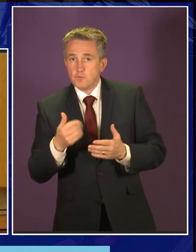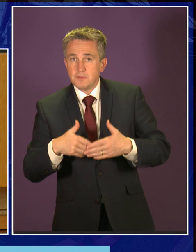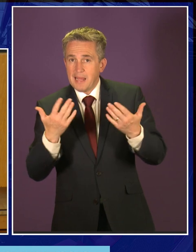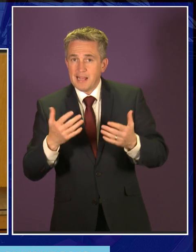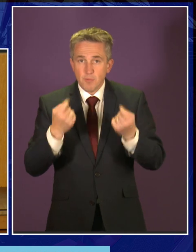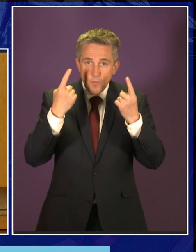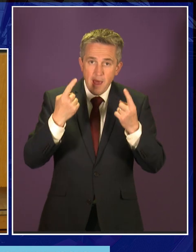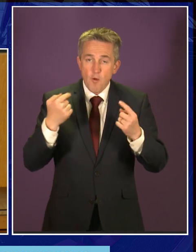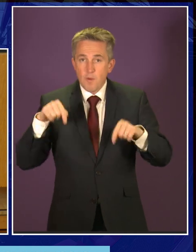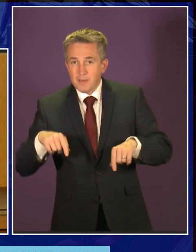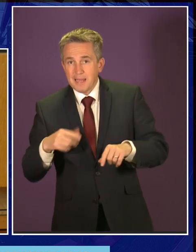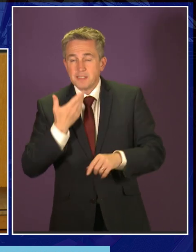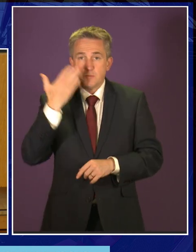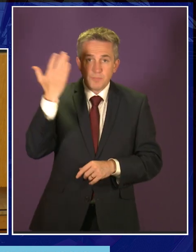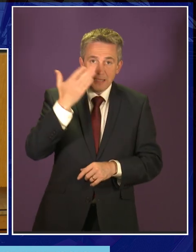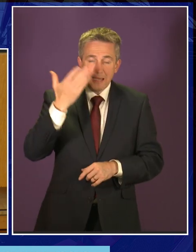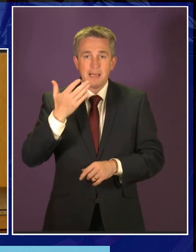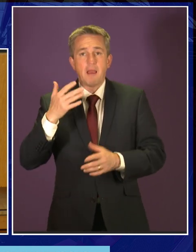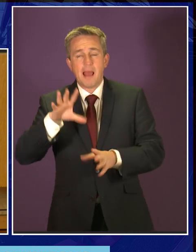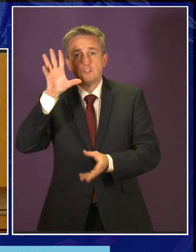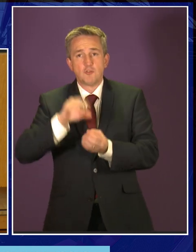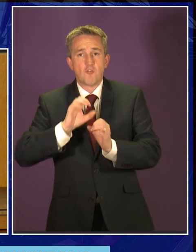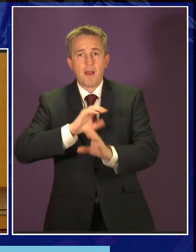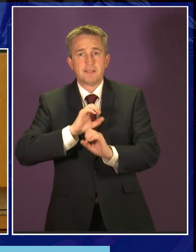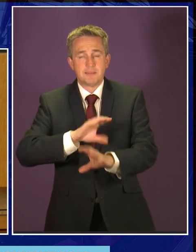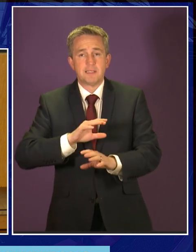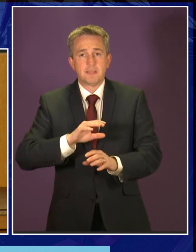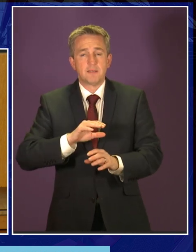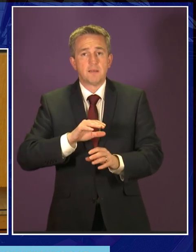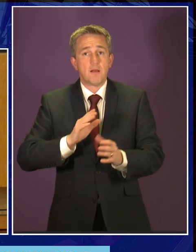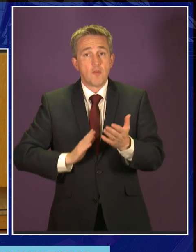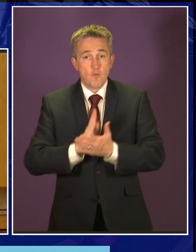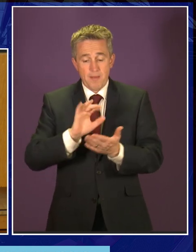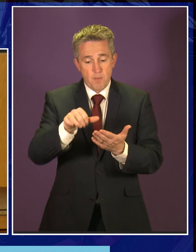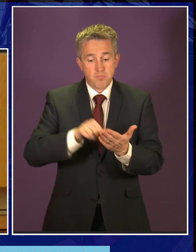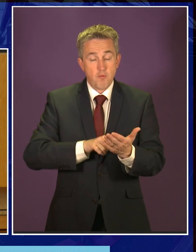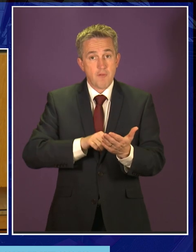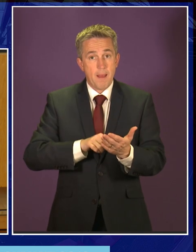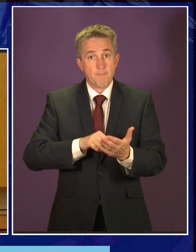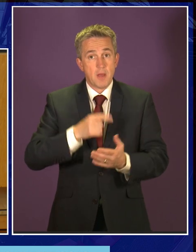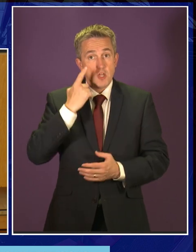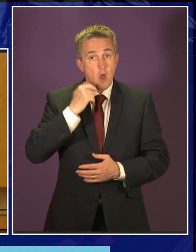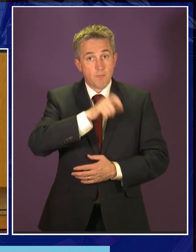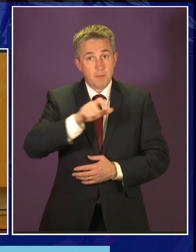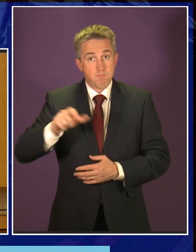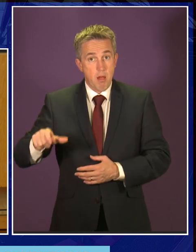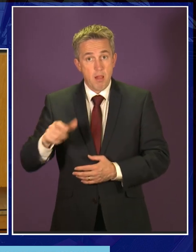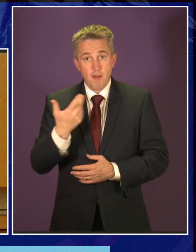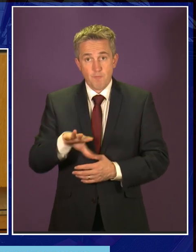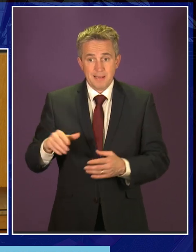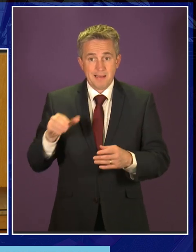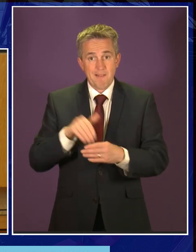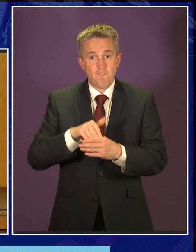We've been some of your delegate aides, speakers, and rapporteurs. And outside of us, throughout the program, there has been young people integrated